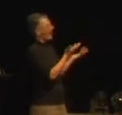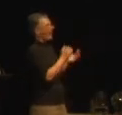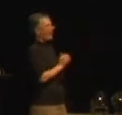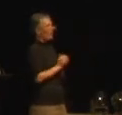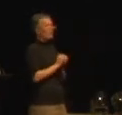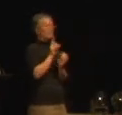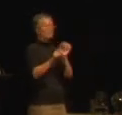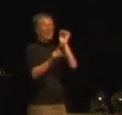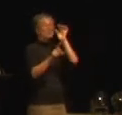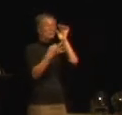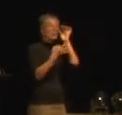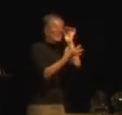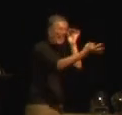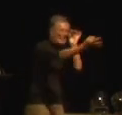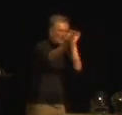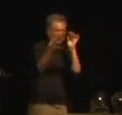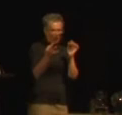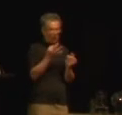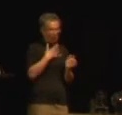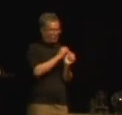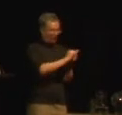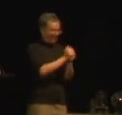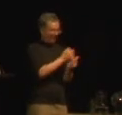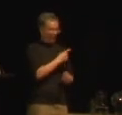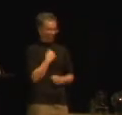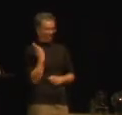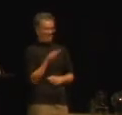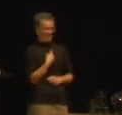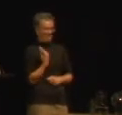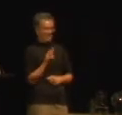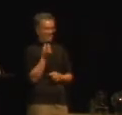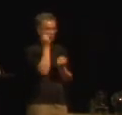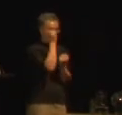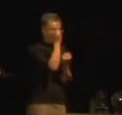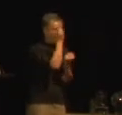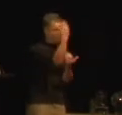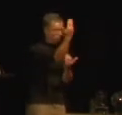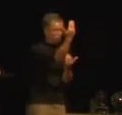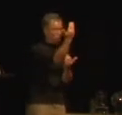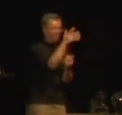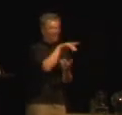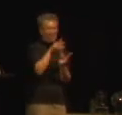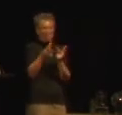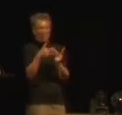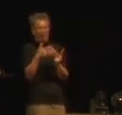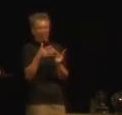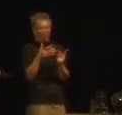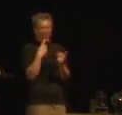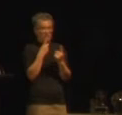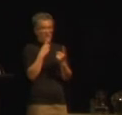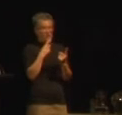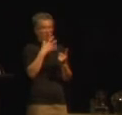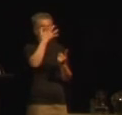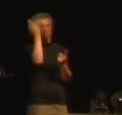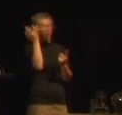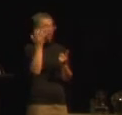you, would you like to partner with us, first of all, to deliver this kind of programming? And two, is there something else that we should be doing, something we've missed?